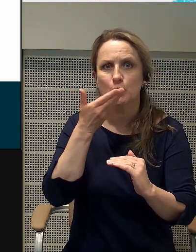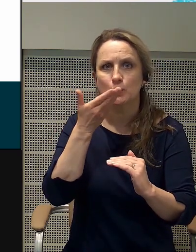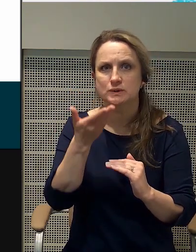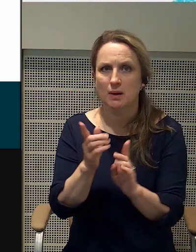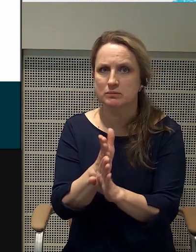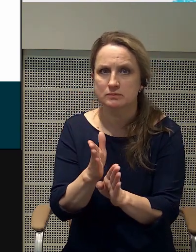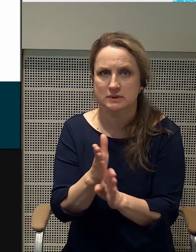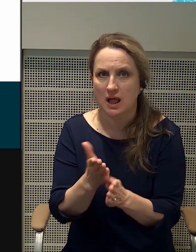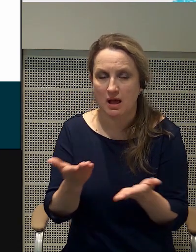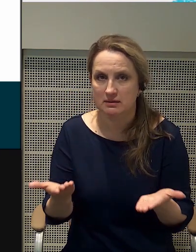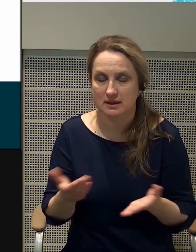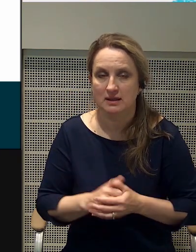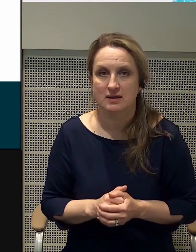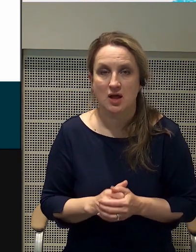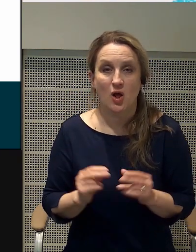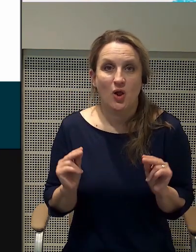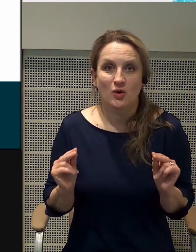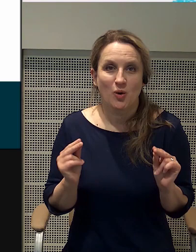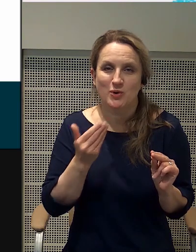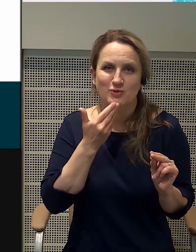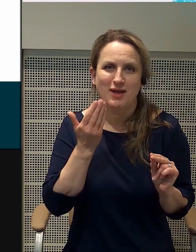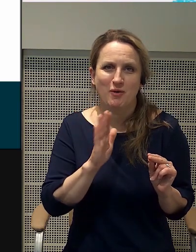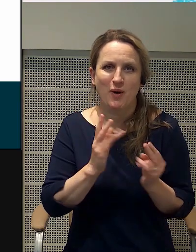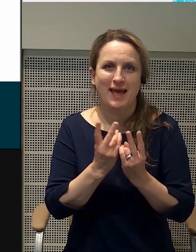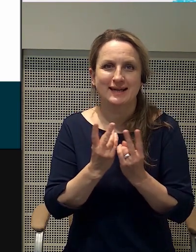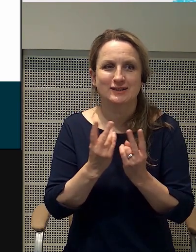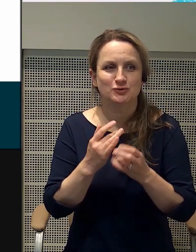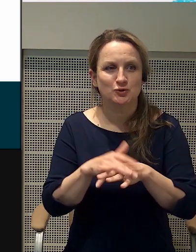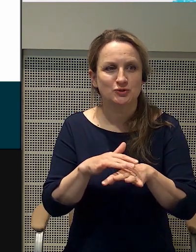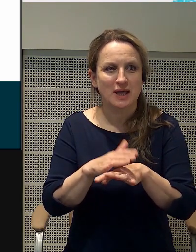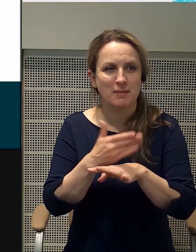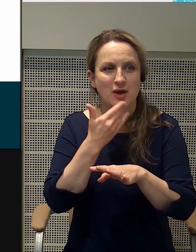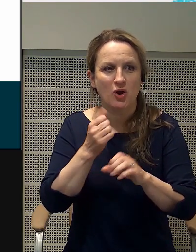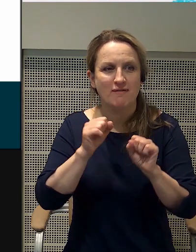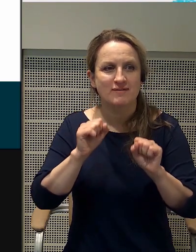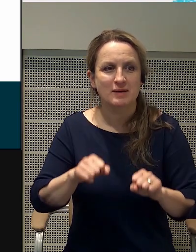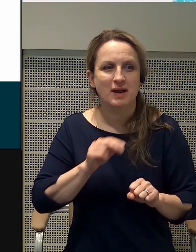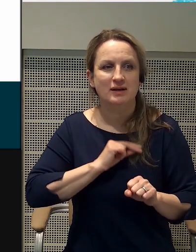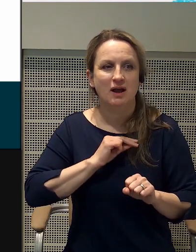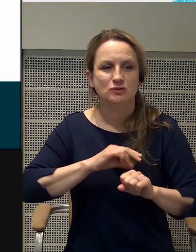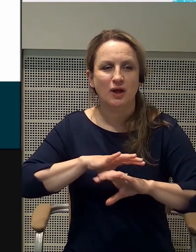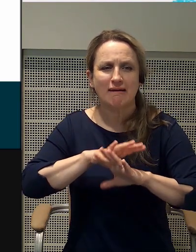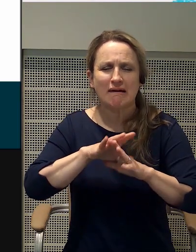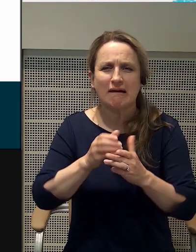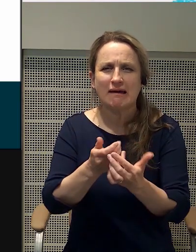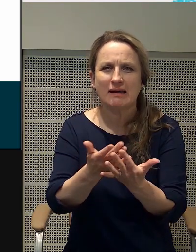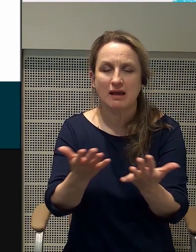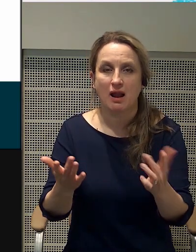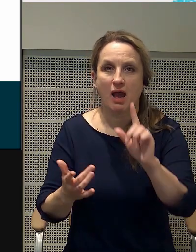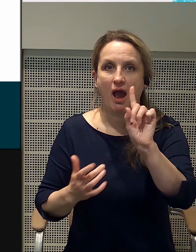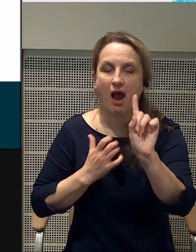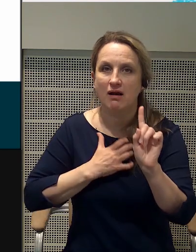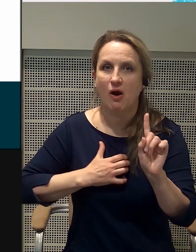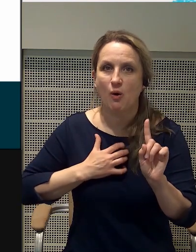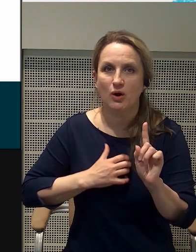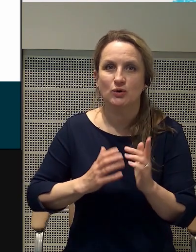of the quality of life of the patients and just ask them. In our international galactosemia guideline, we did not